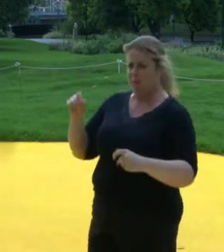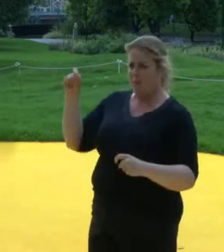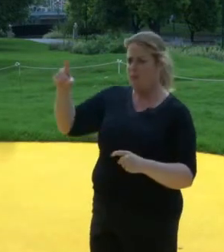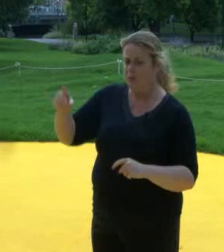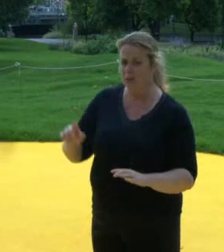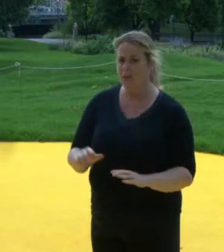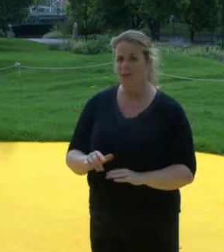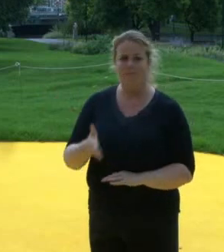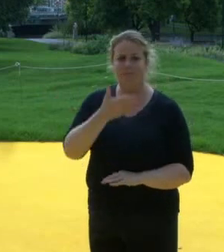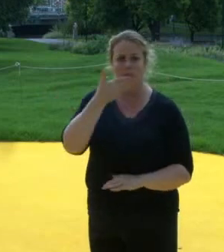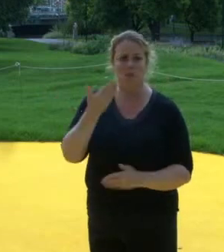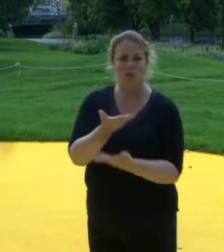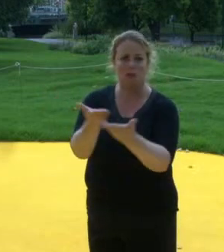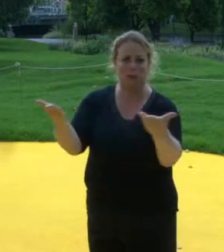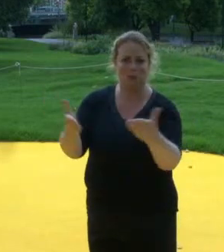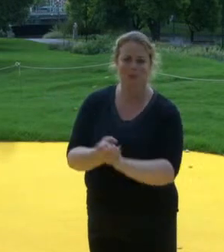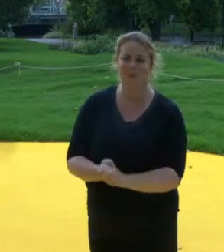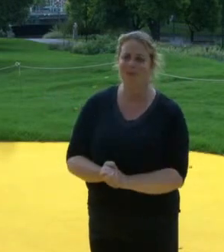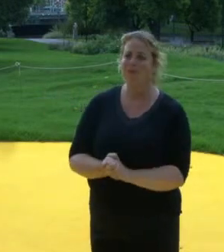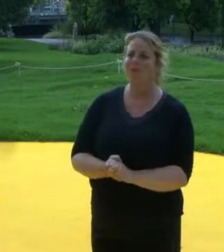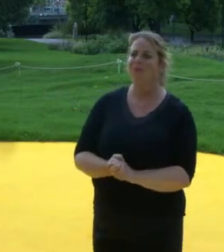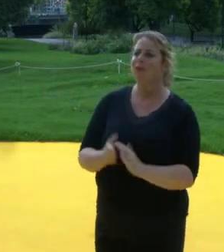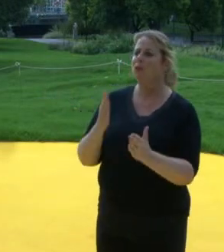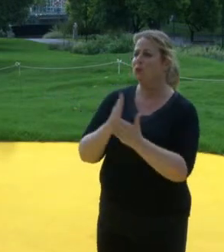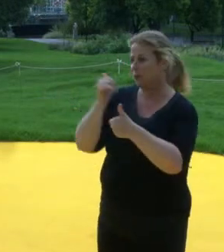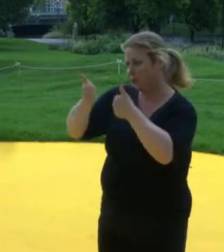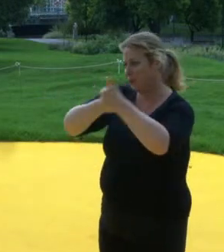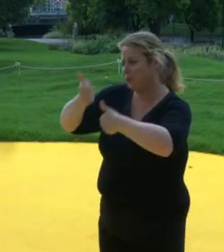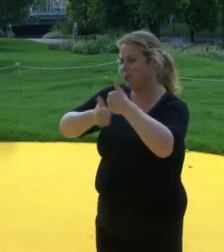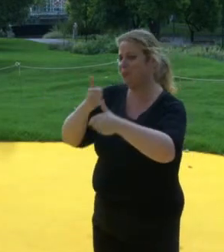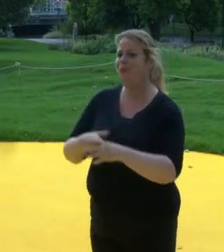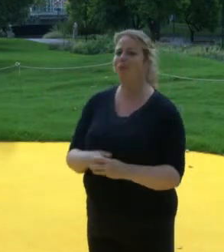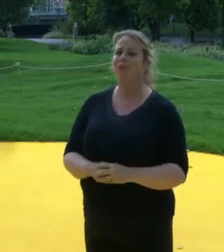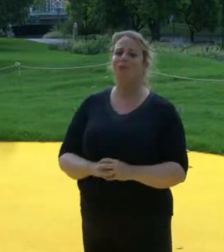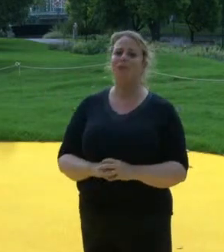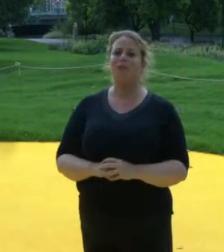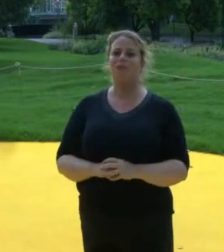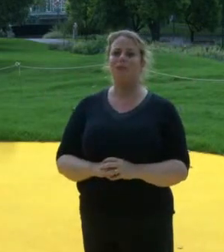this is just beautiful. Genuinely, congratulations.